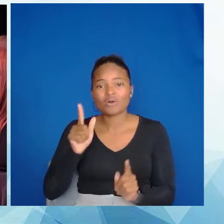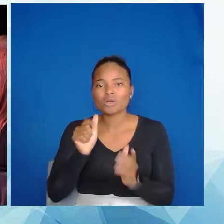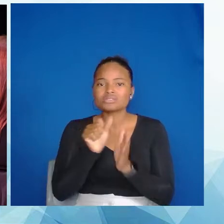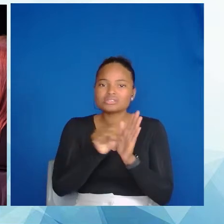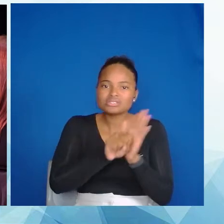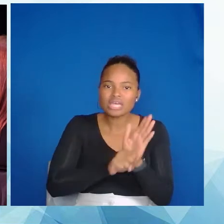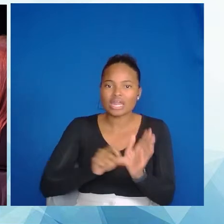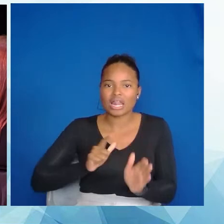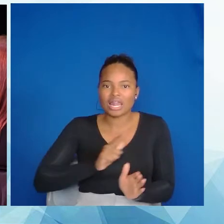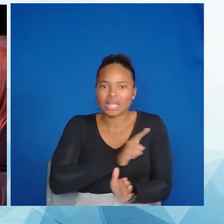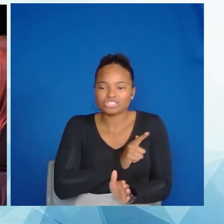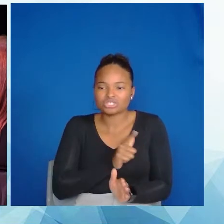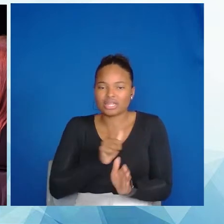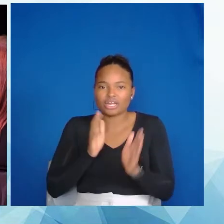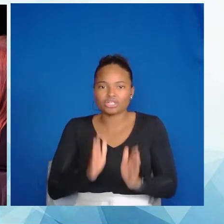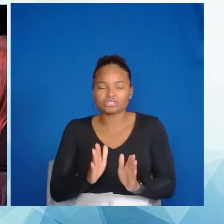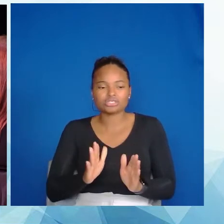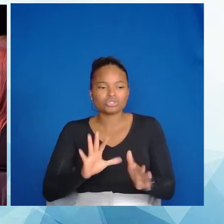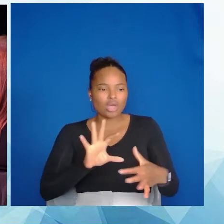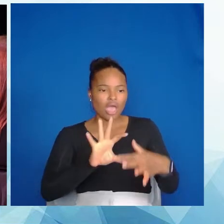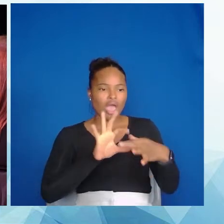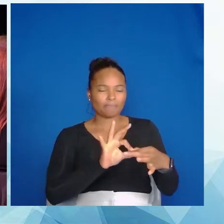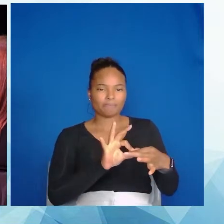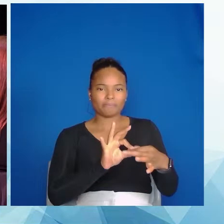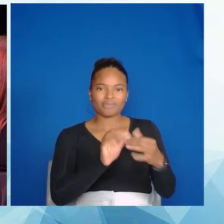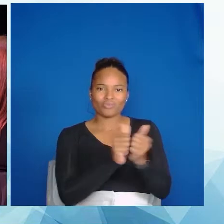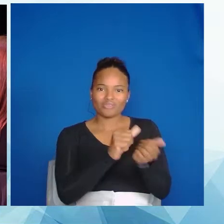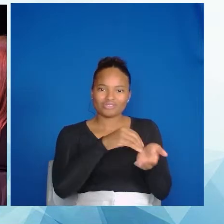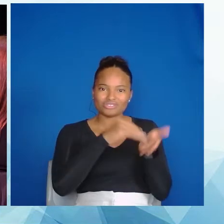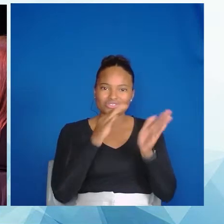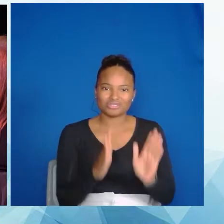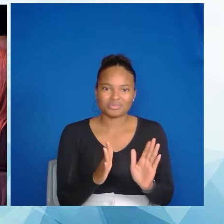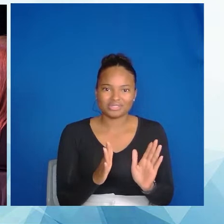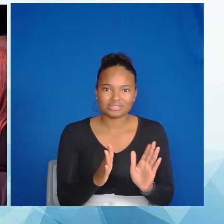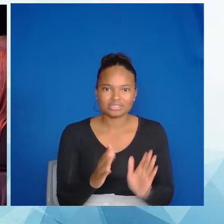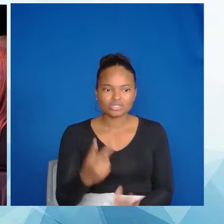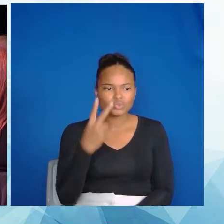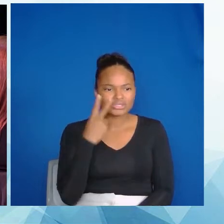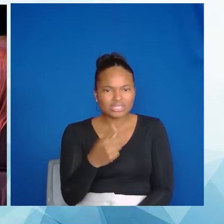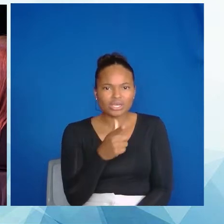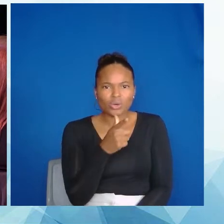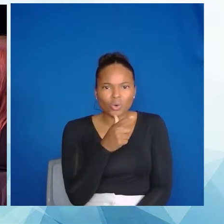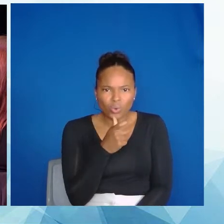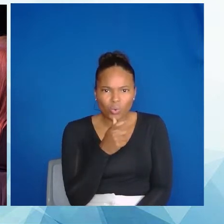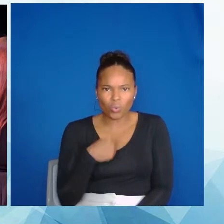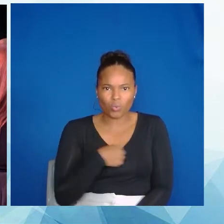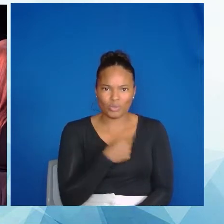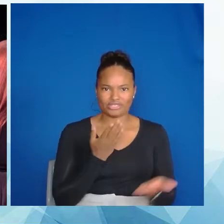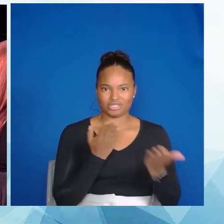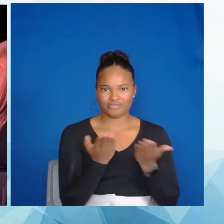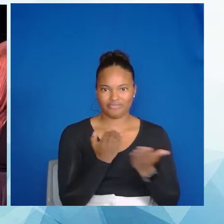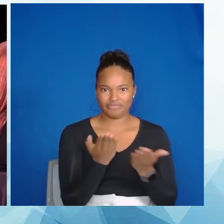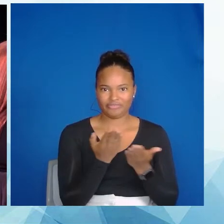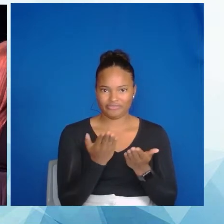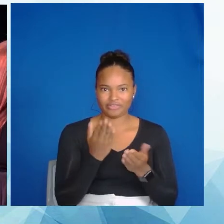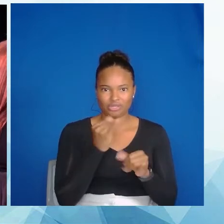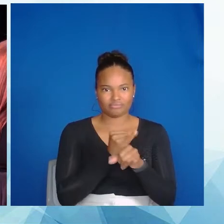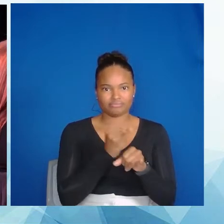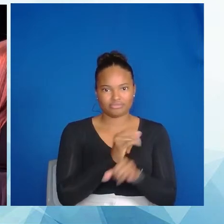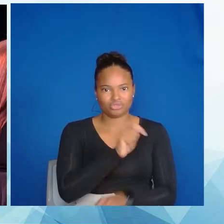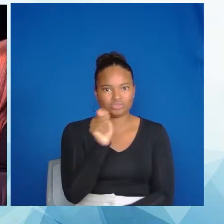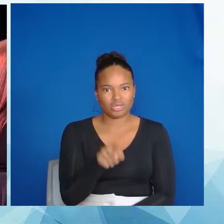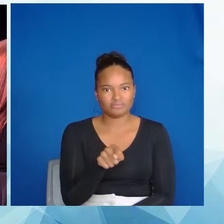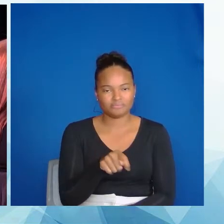to become connected with our students and to see who we are educating and serving on the Tucson